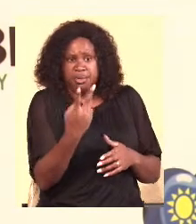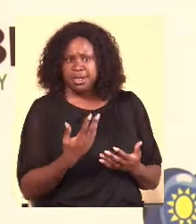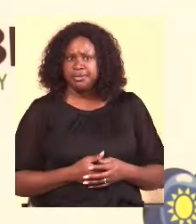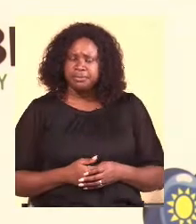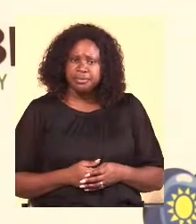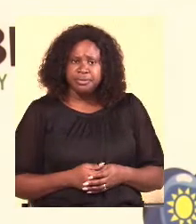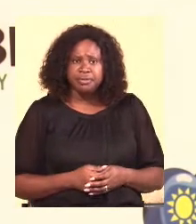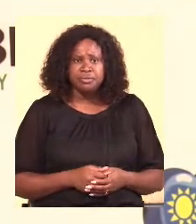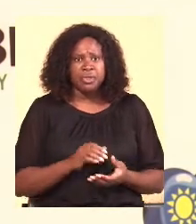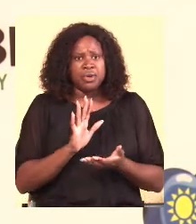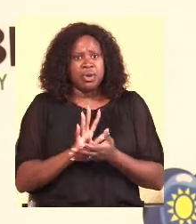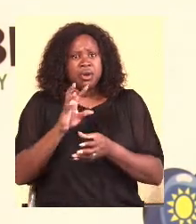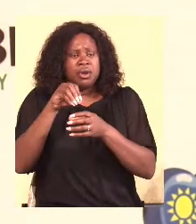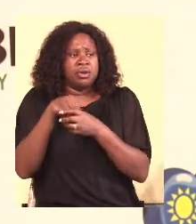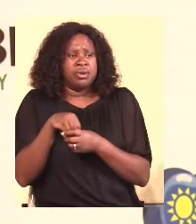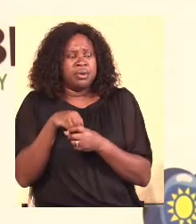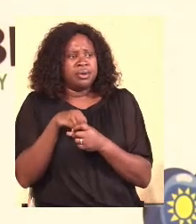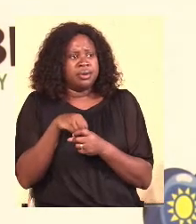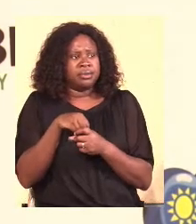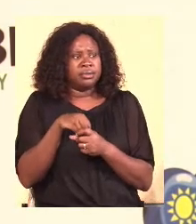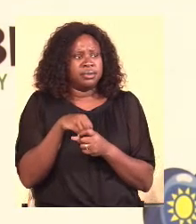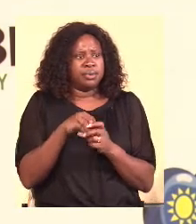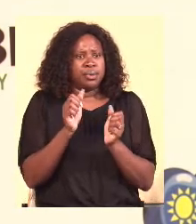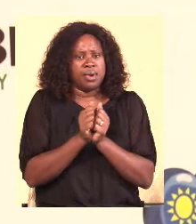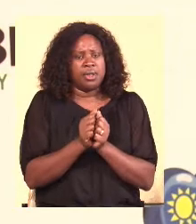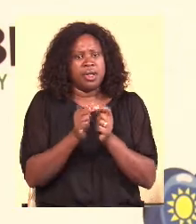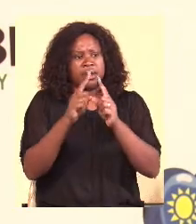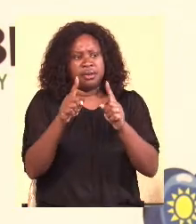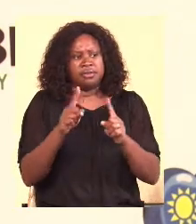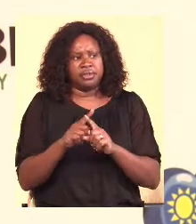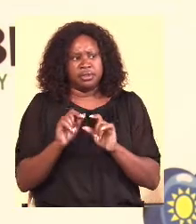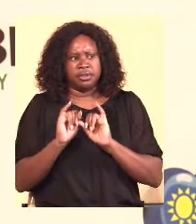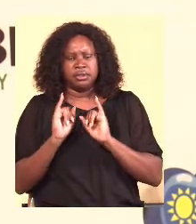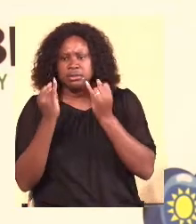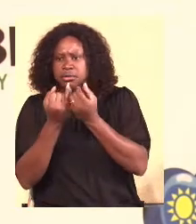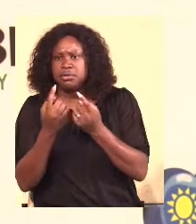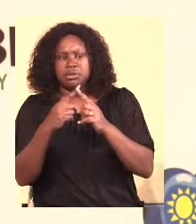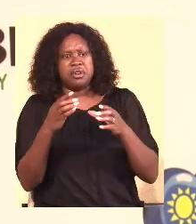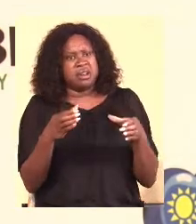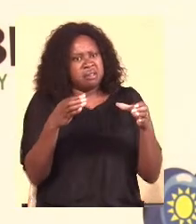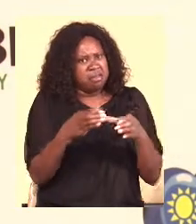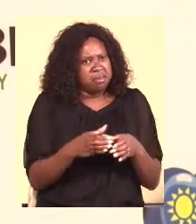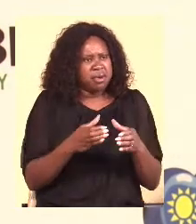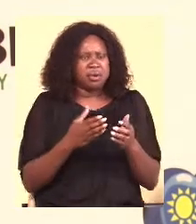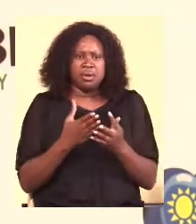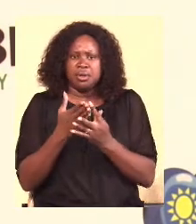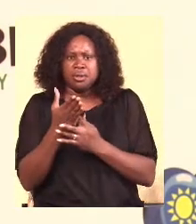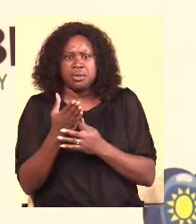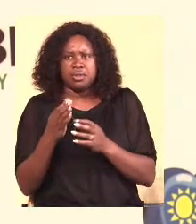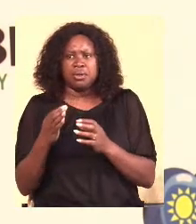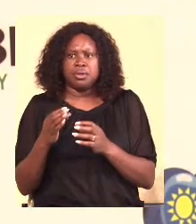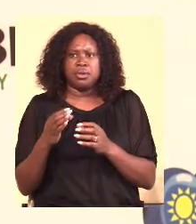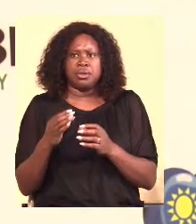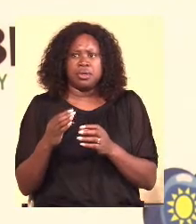We have been engaged with different entities, companies, through their corporate